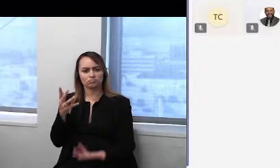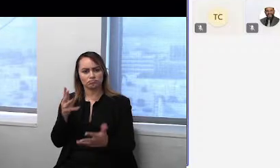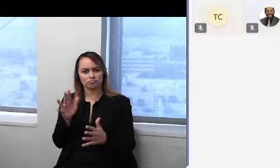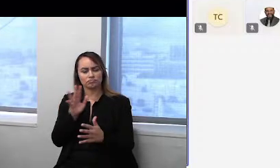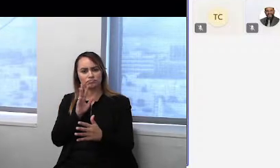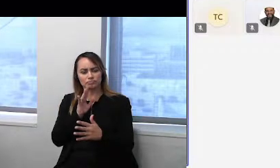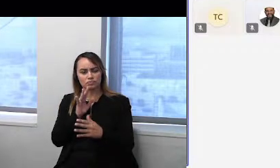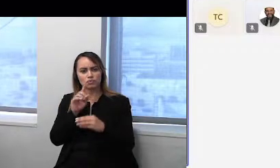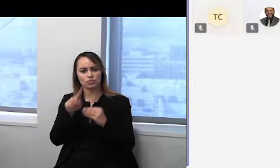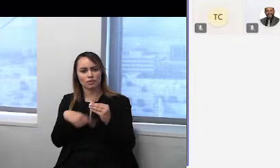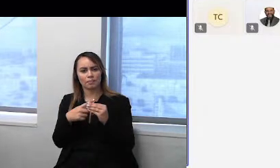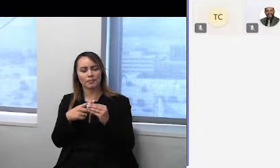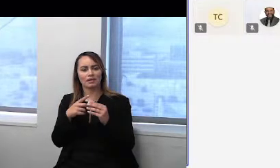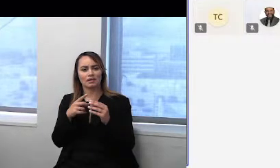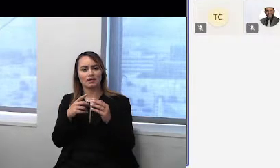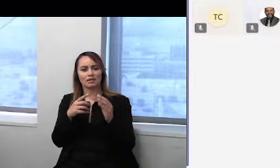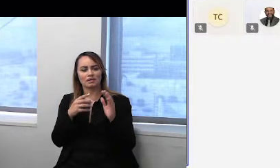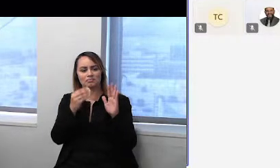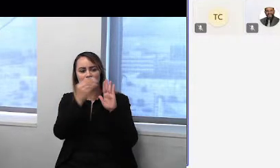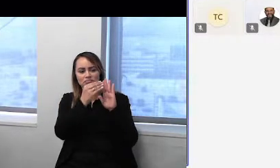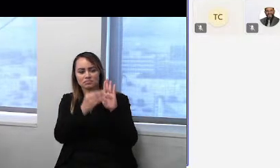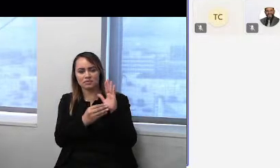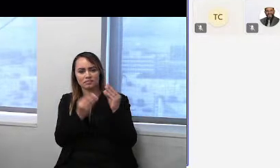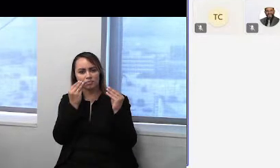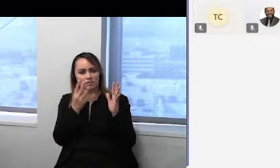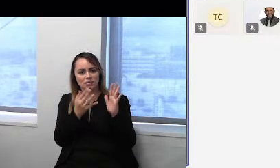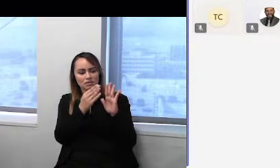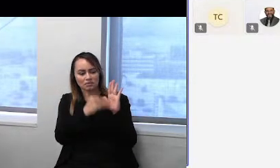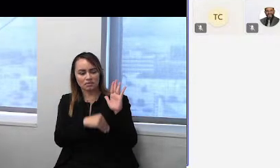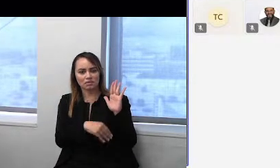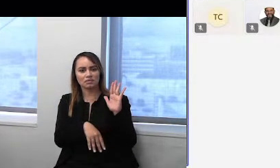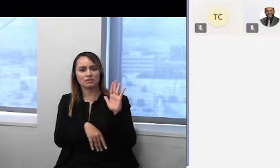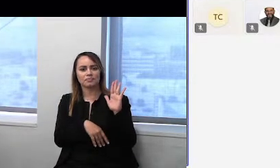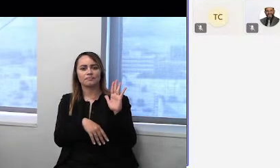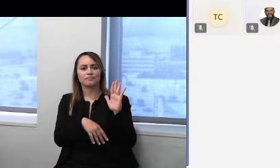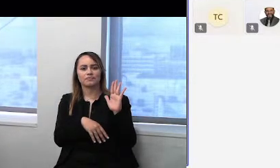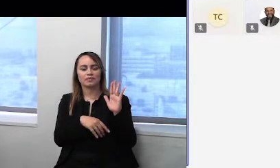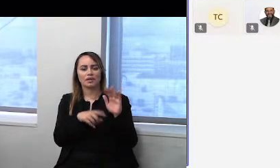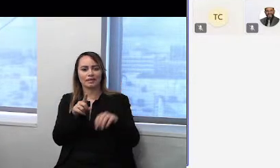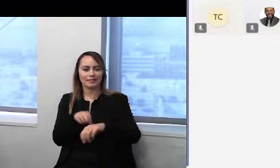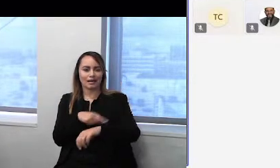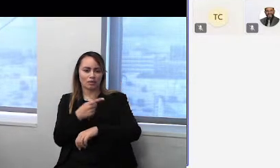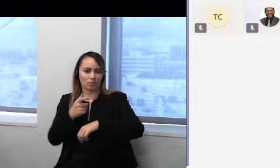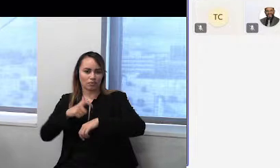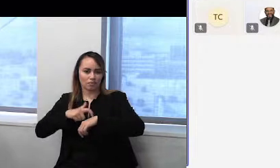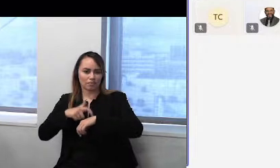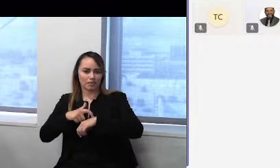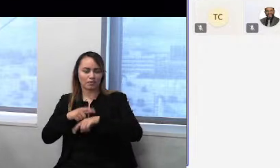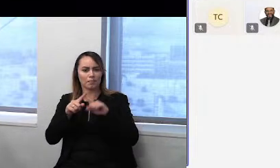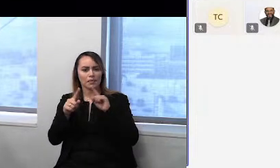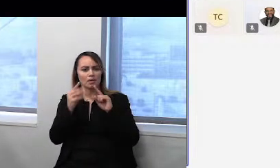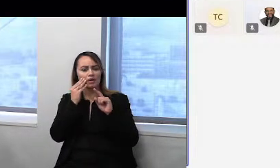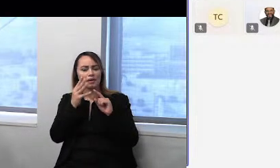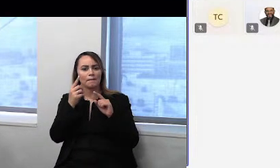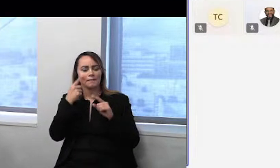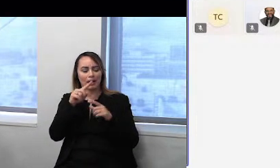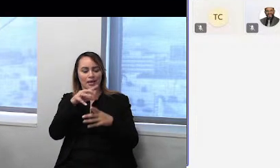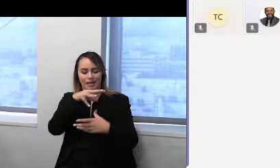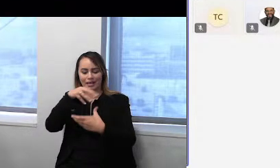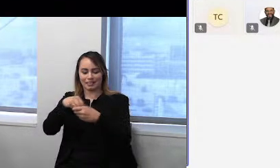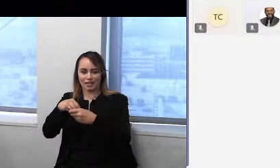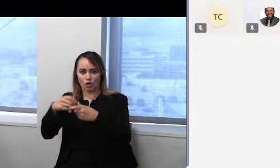I assume for interconnection, you're not using the longer term ones. Yeah, that's correct. But for the 2032 data set, for